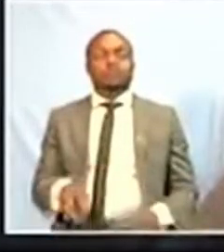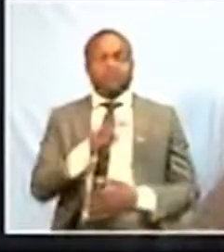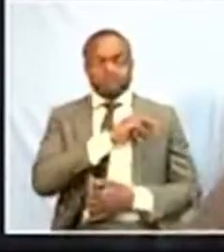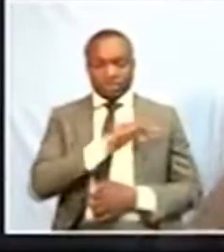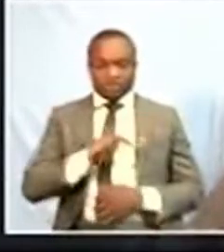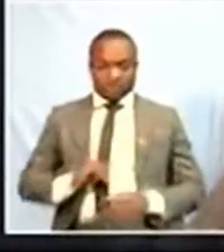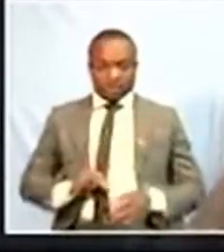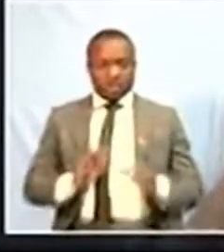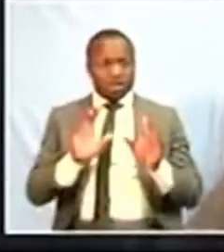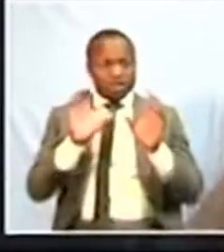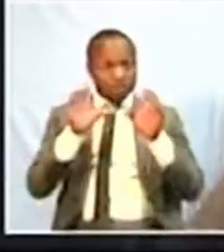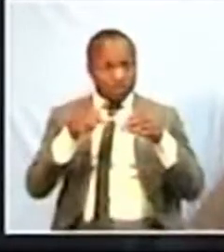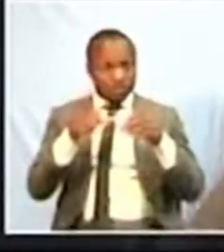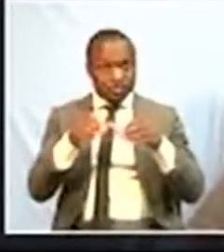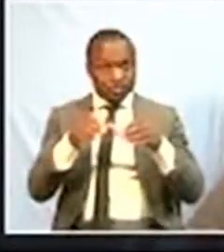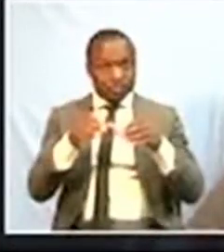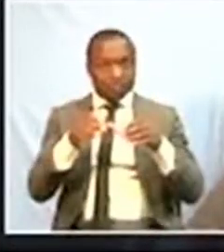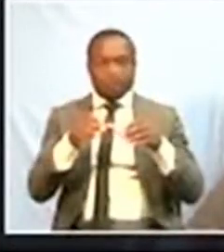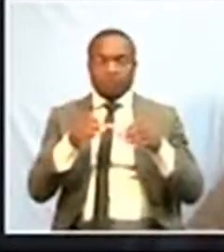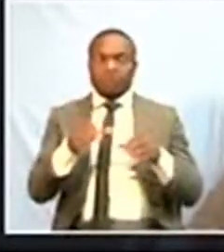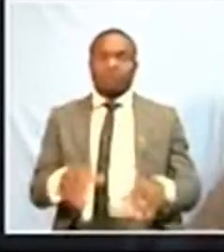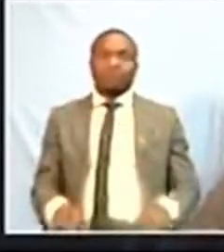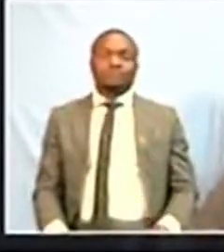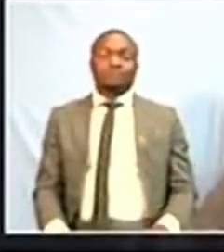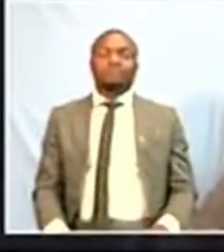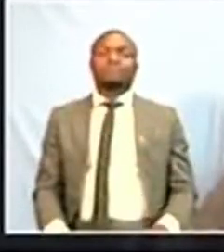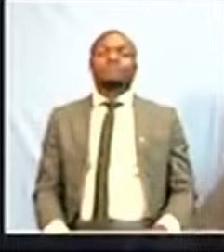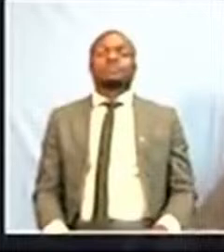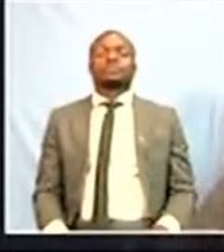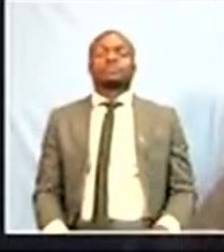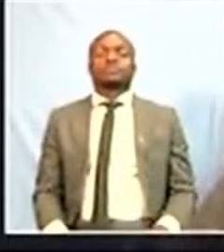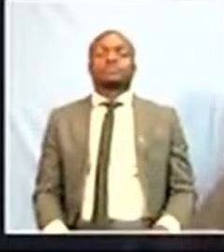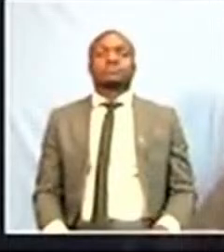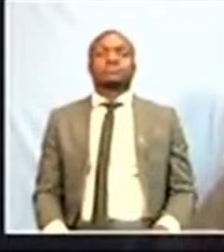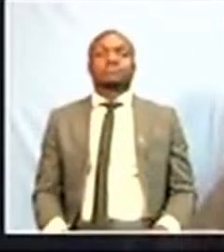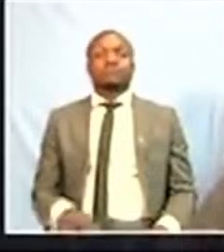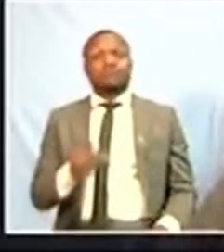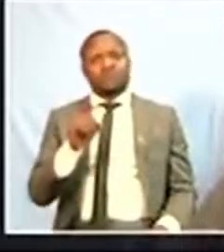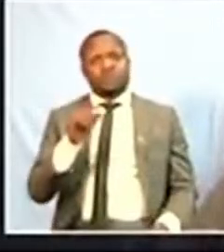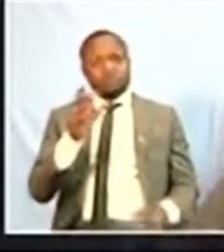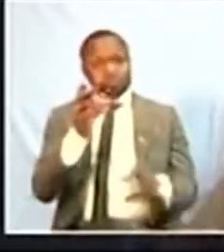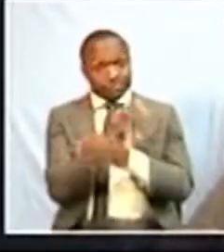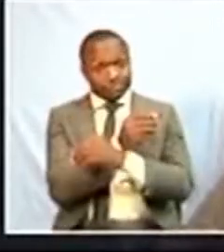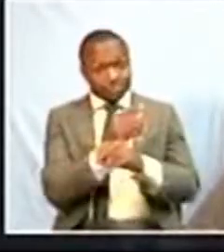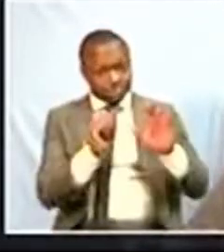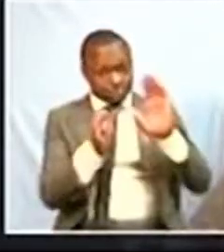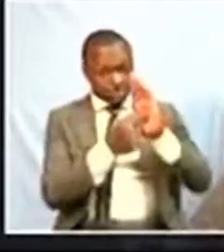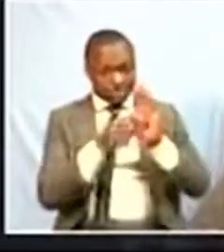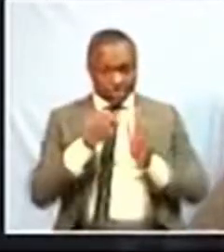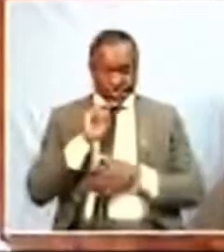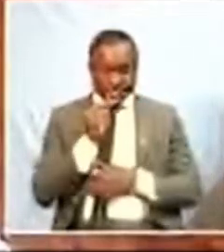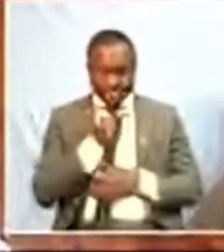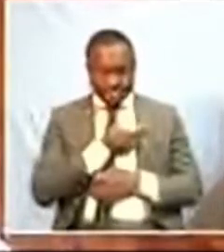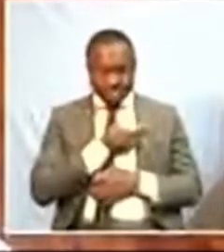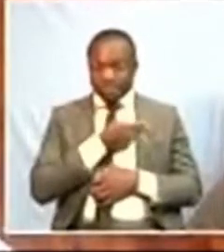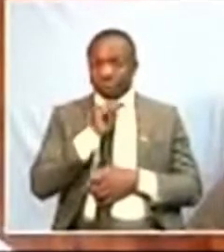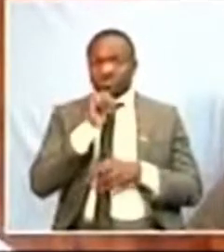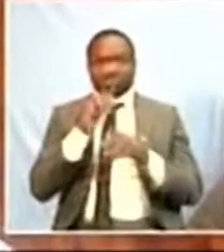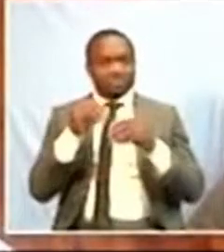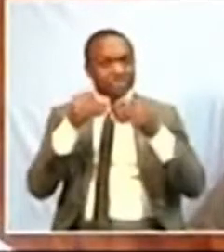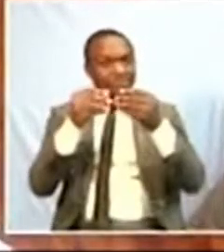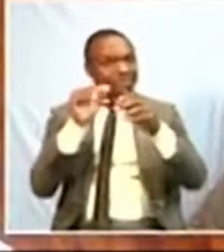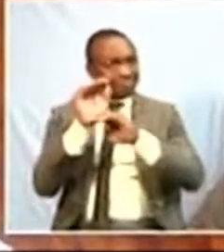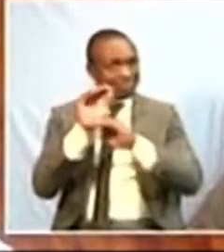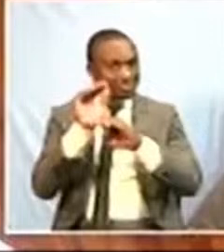committee. They are not, you are missing the point. Us, we are the ones, we are not giving